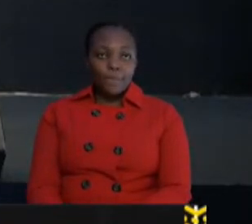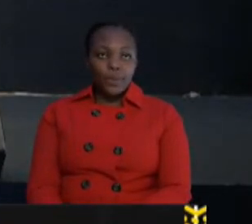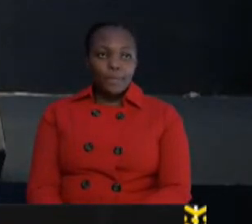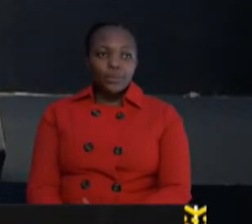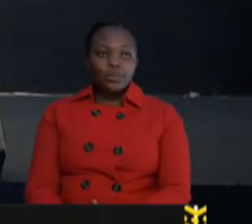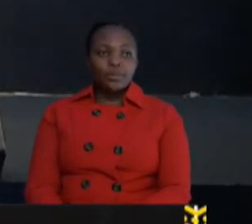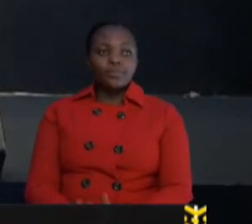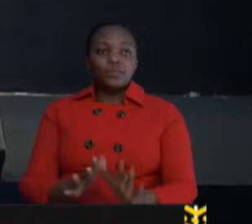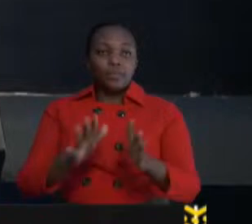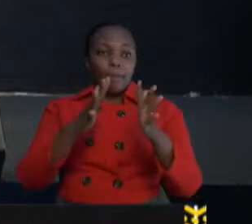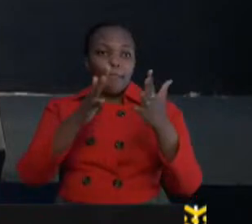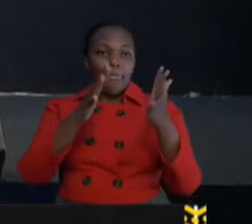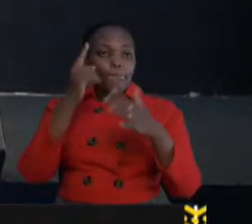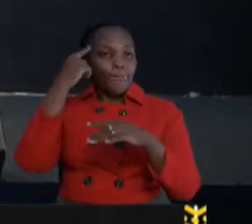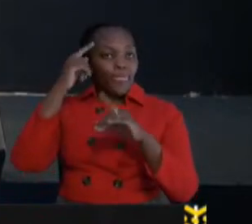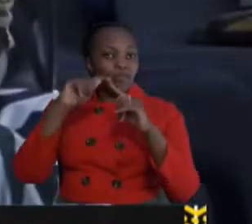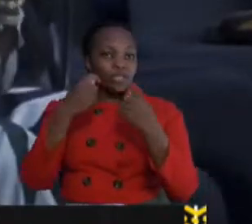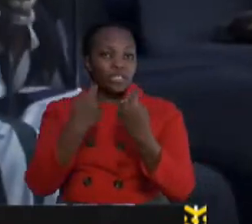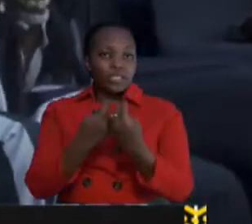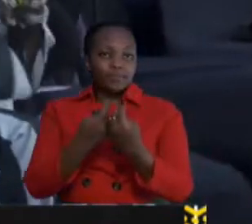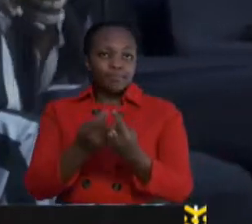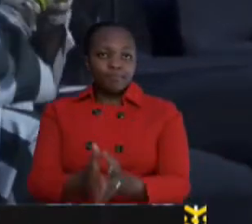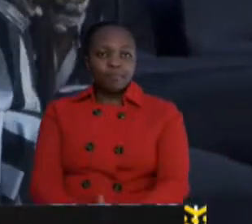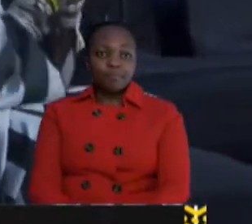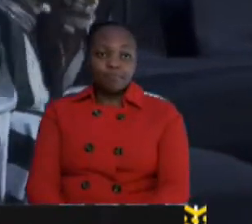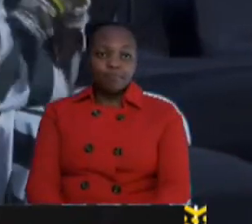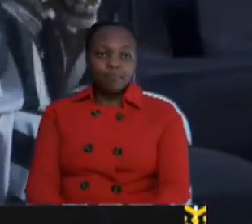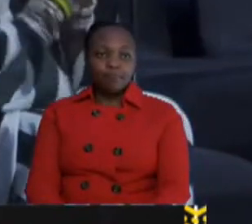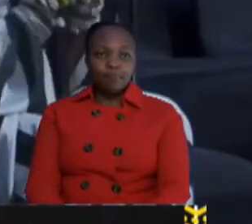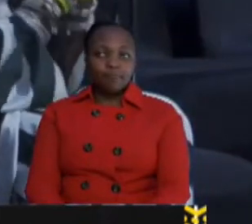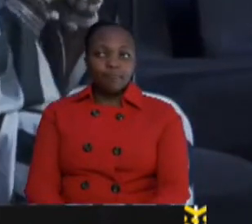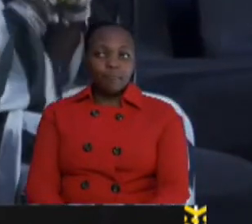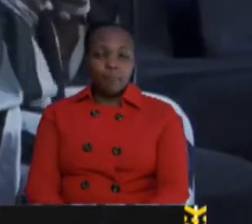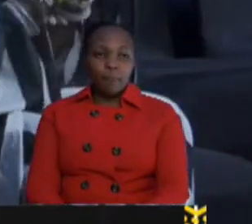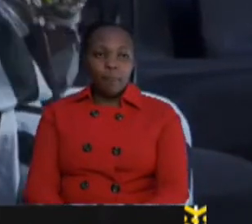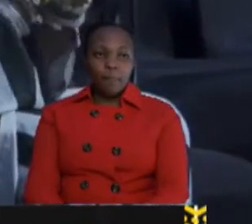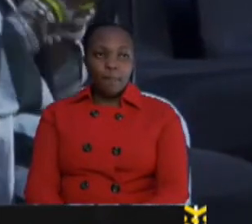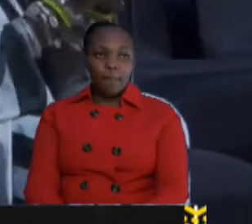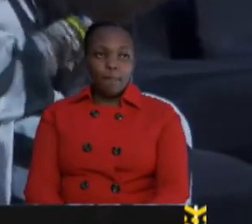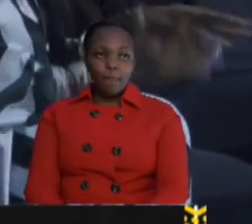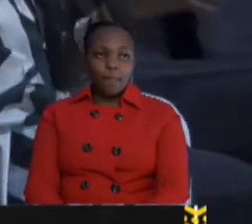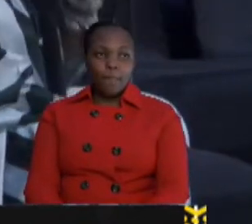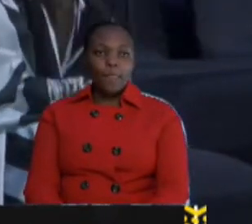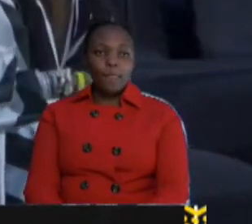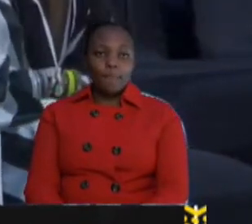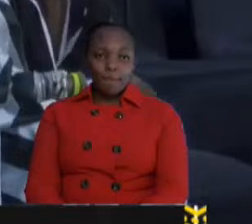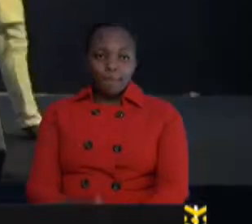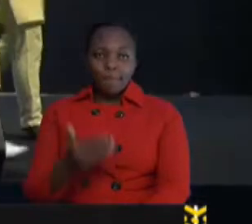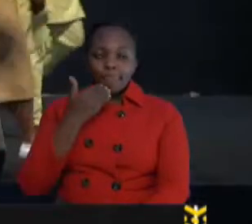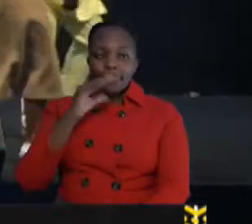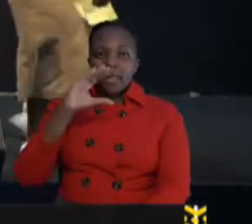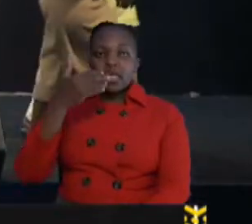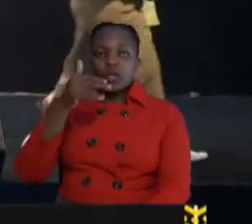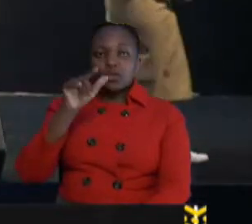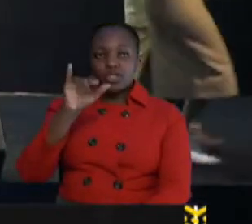Another round of applause for the team. Thank you so much, Felicitas. Thank you so much,